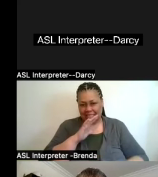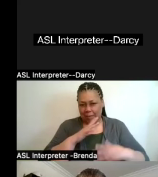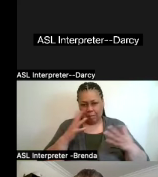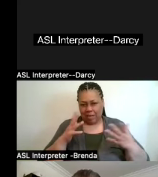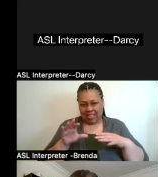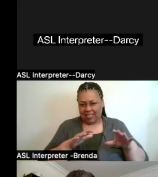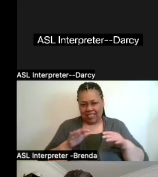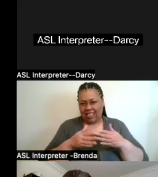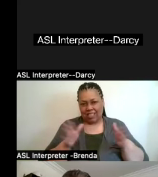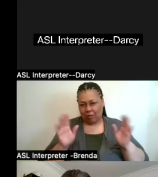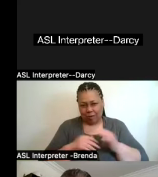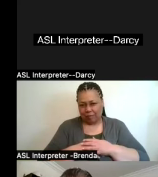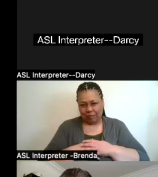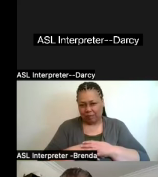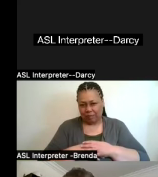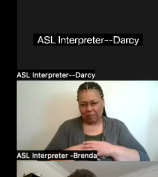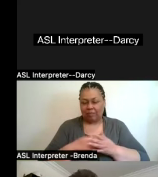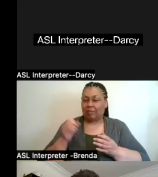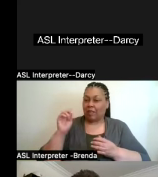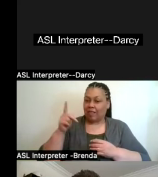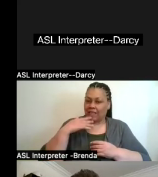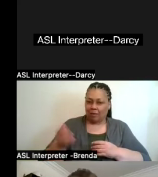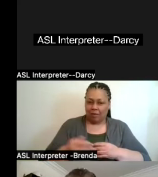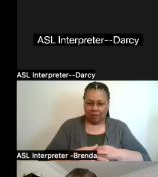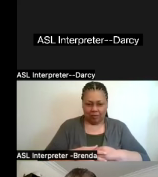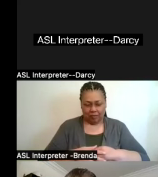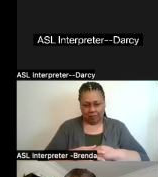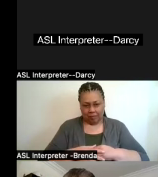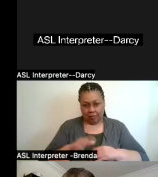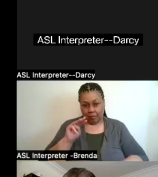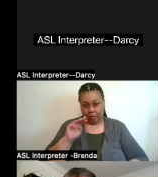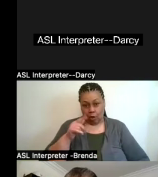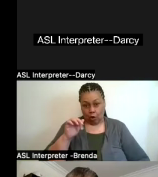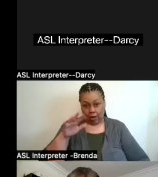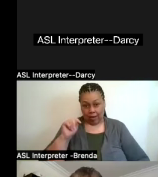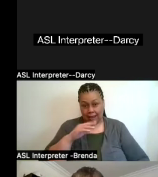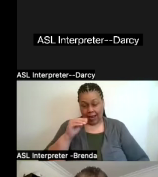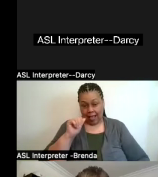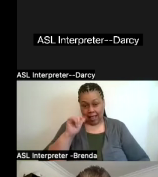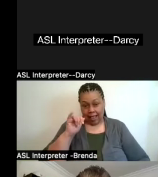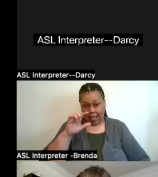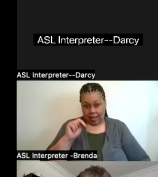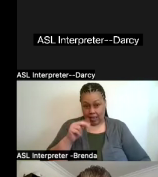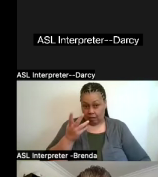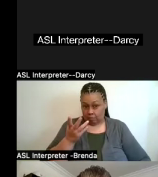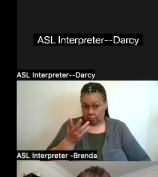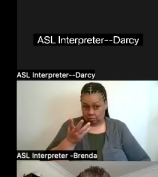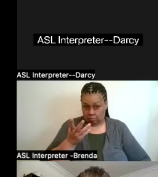as a whole. Okay, thank you. Margaret and Alan, you want to just